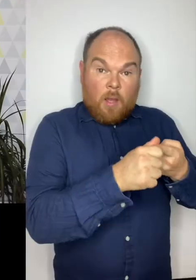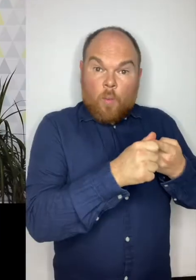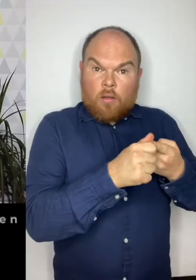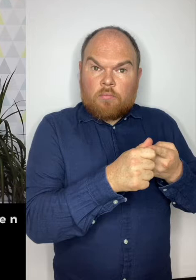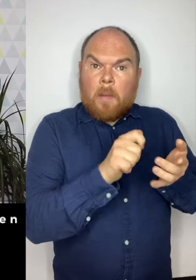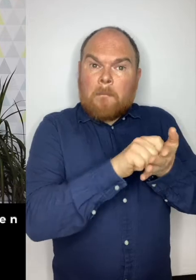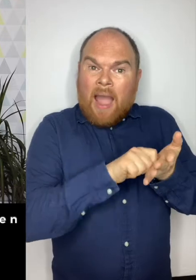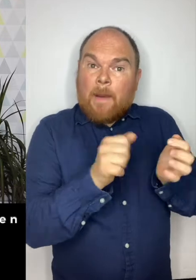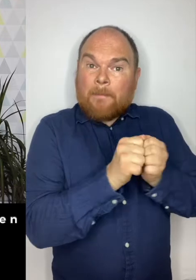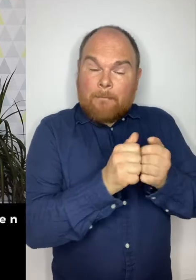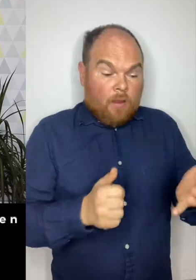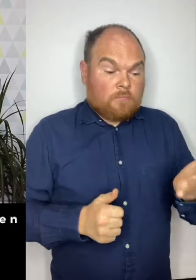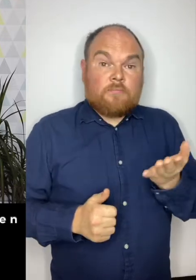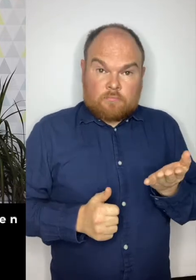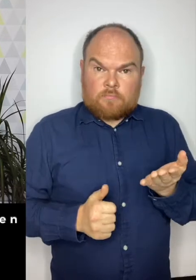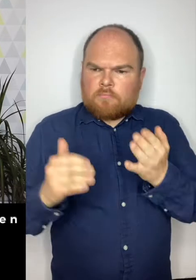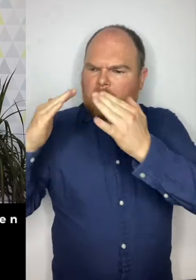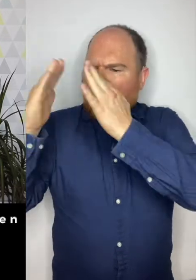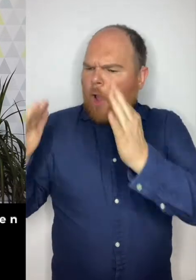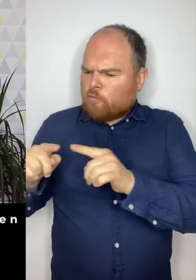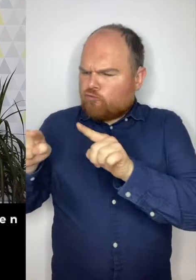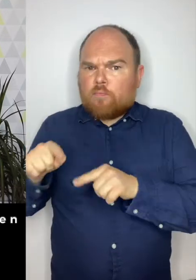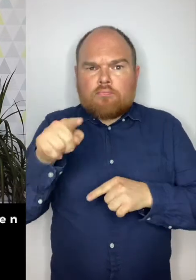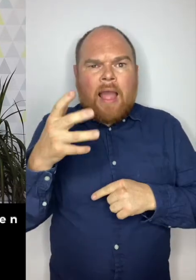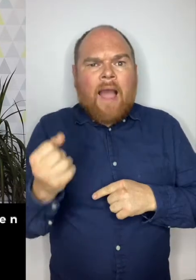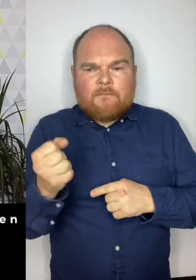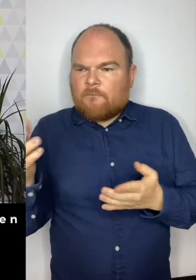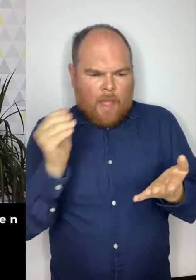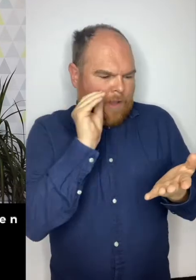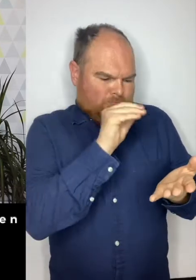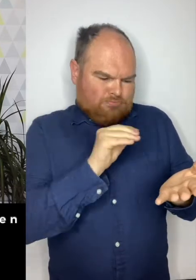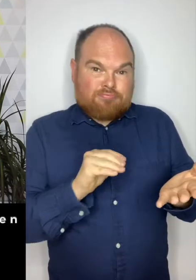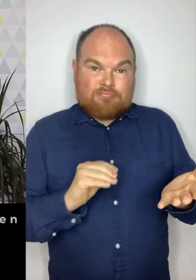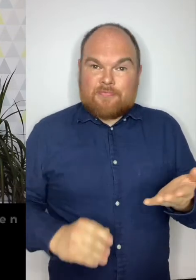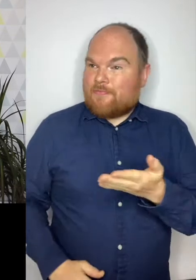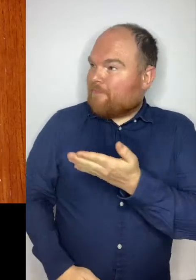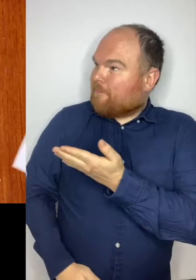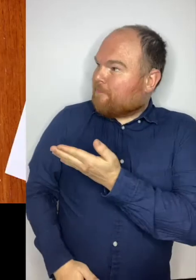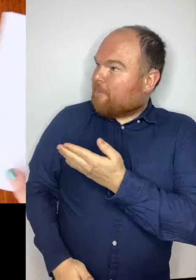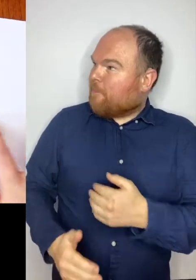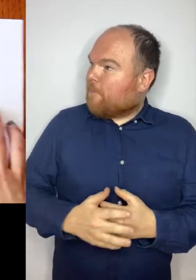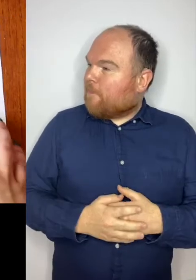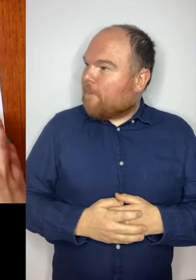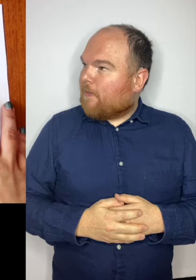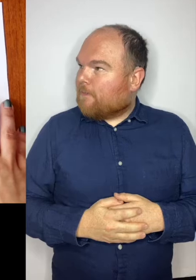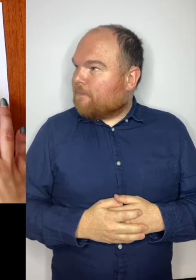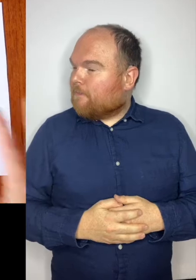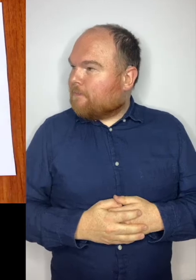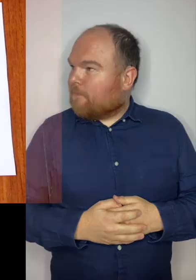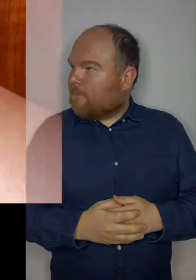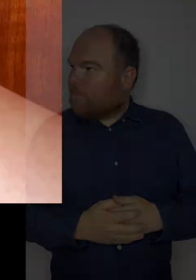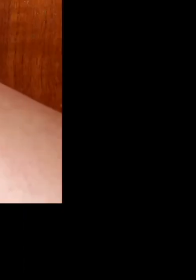Step 1. Take a piece of paper and a pen and write down all of the rooms in your house.